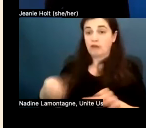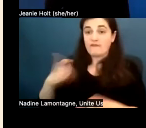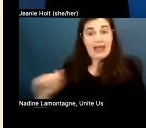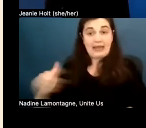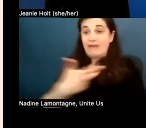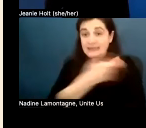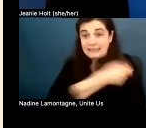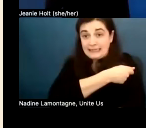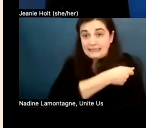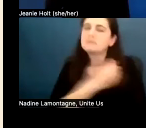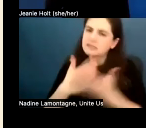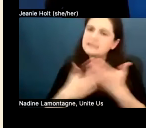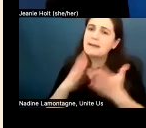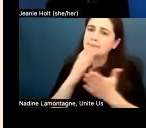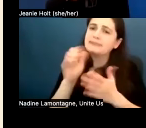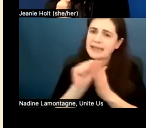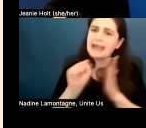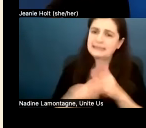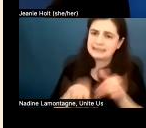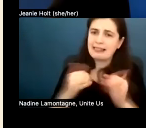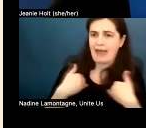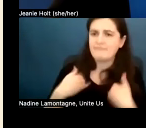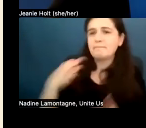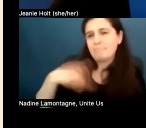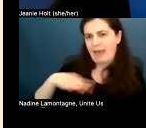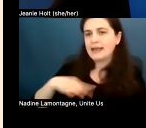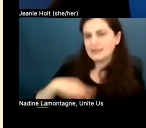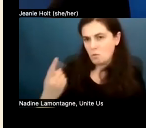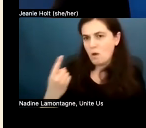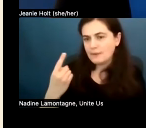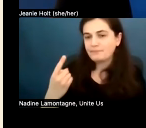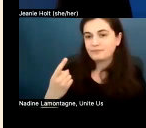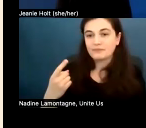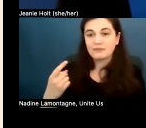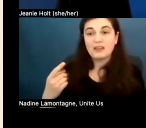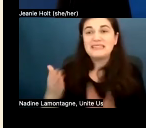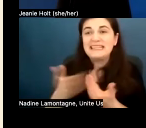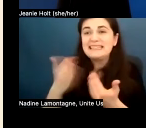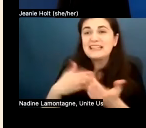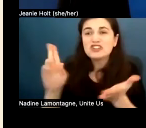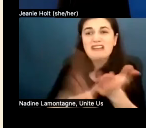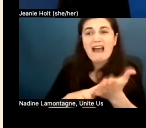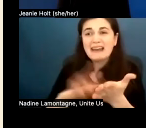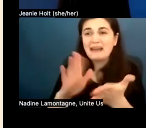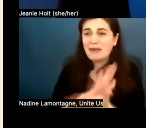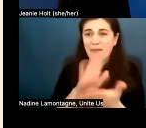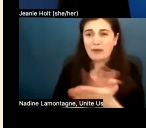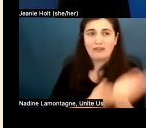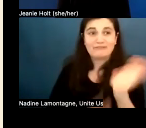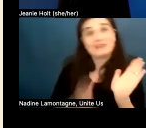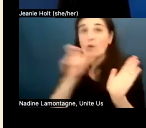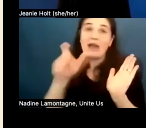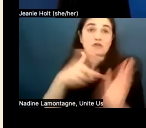have for non-medical exemptions. And it was as easy as signing a piece of paper. And so